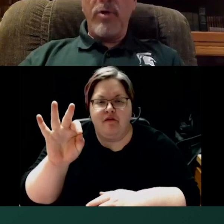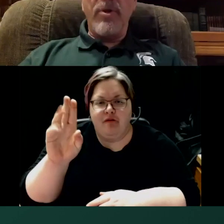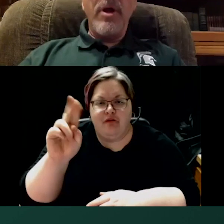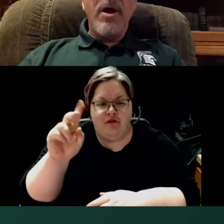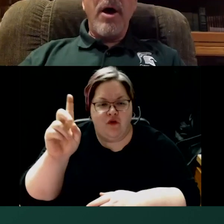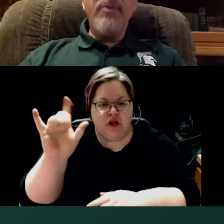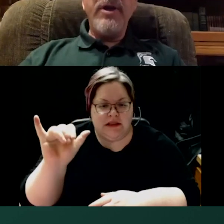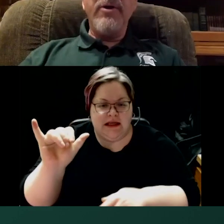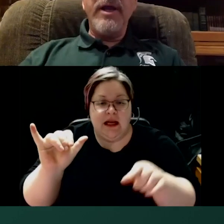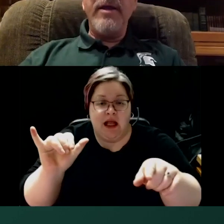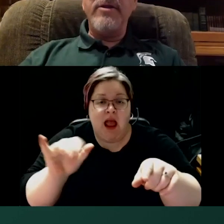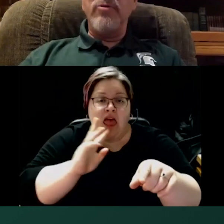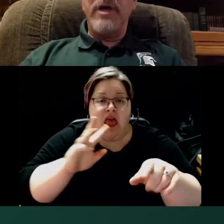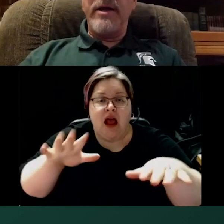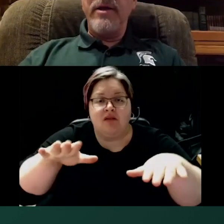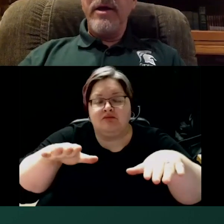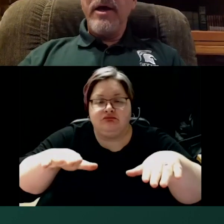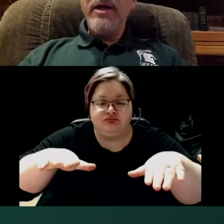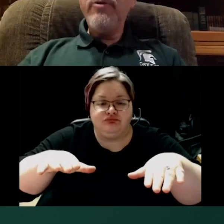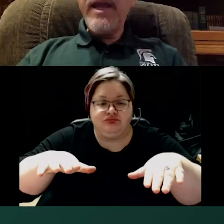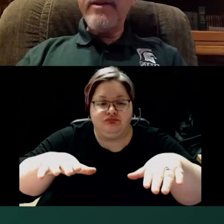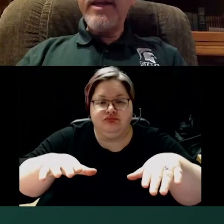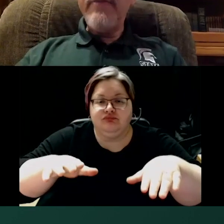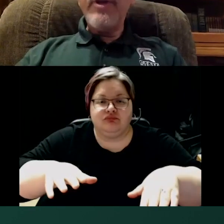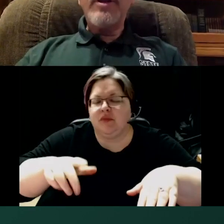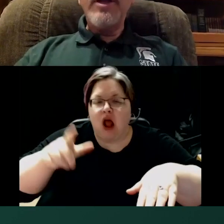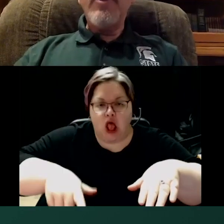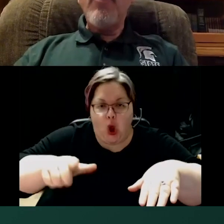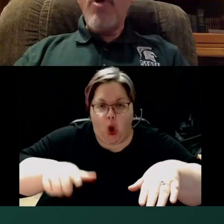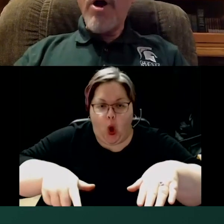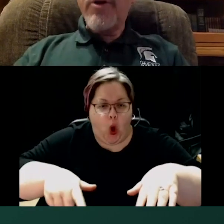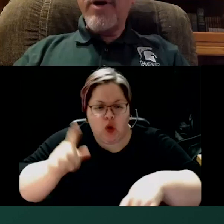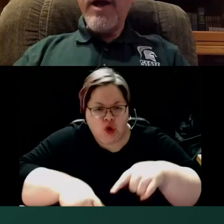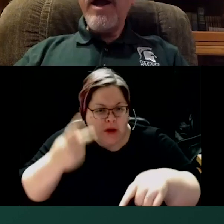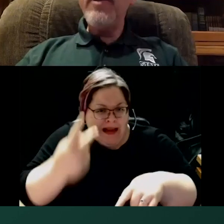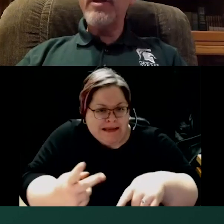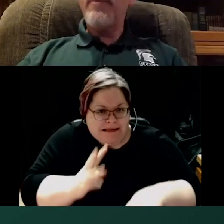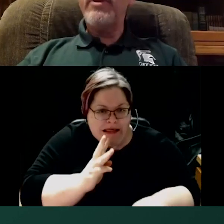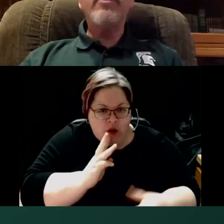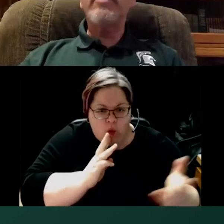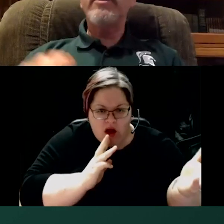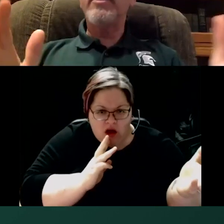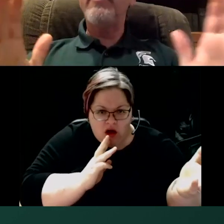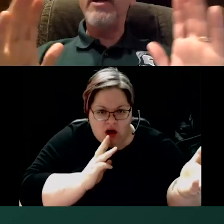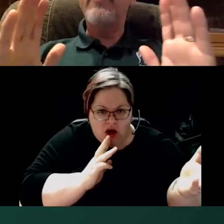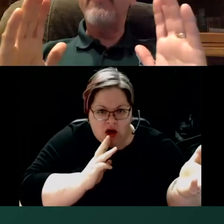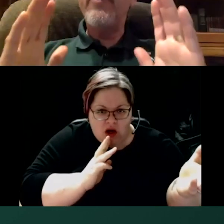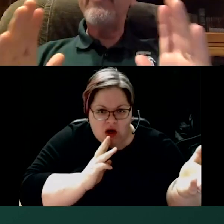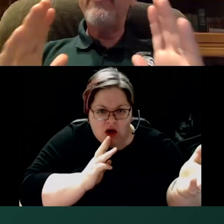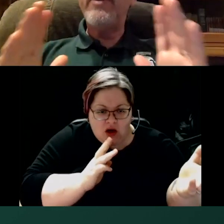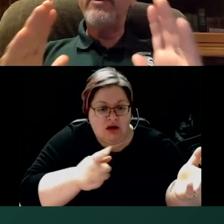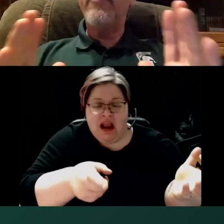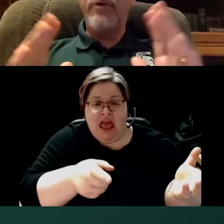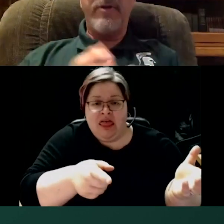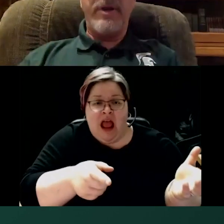looks normal. Up here is low tide. You can't even see the water. And these can be up to